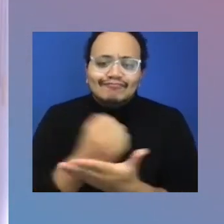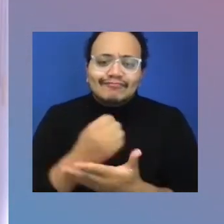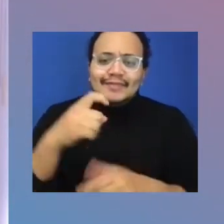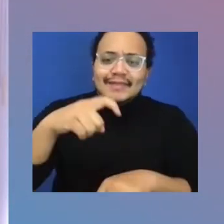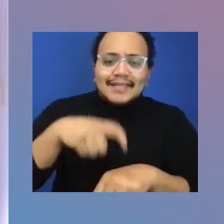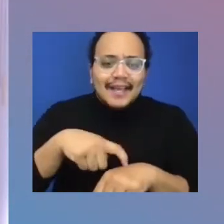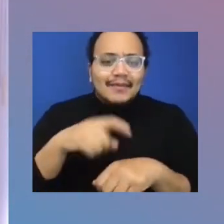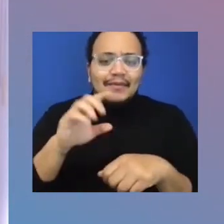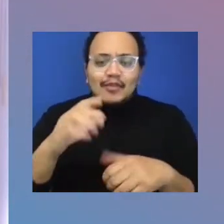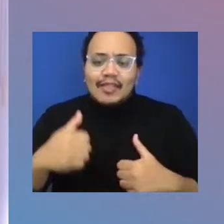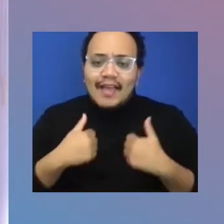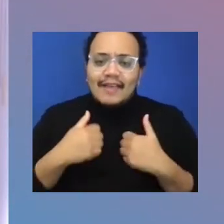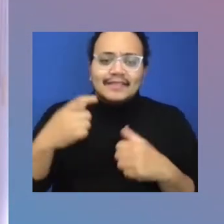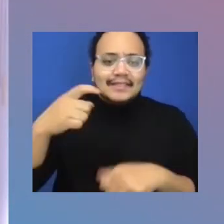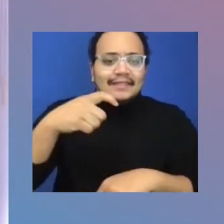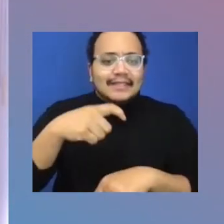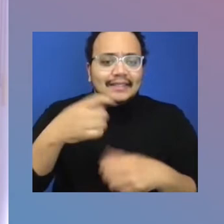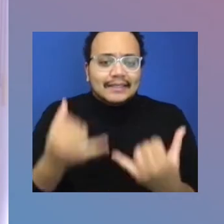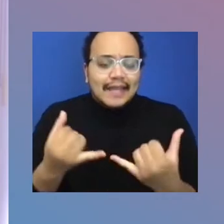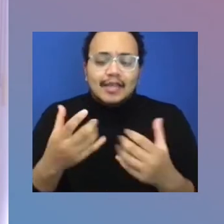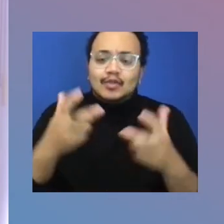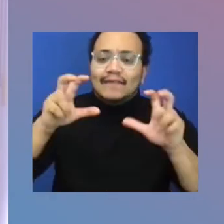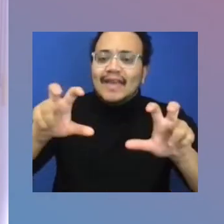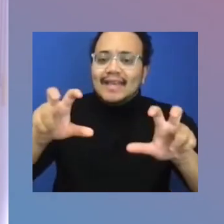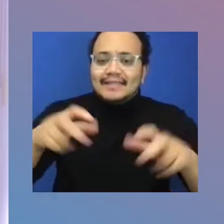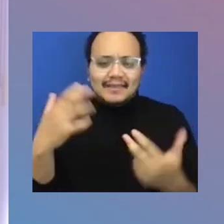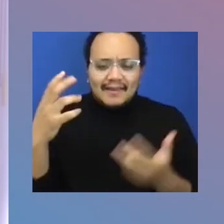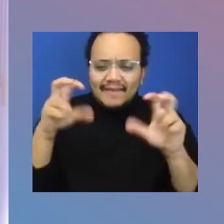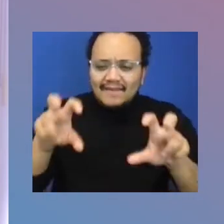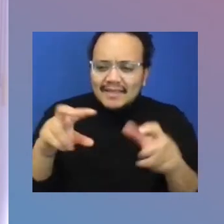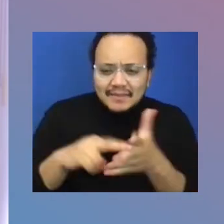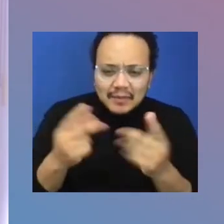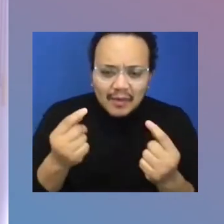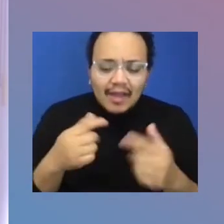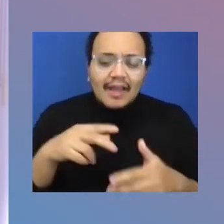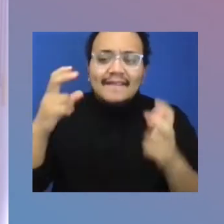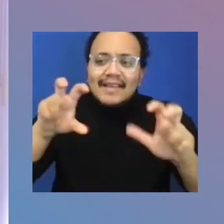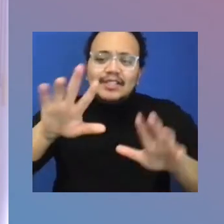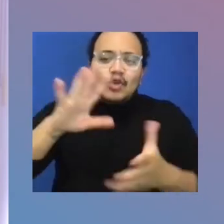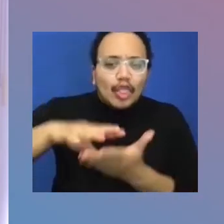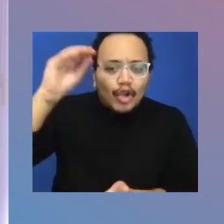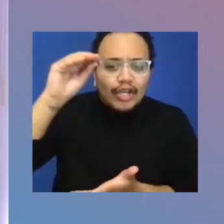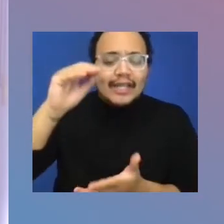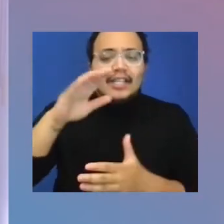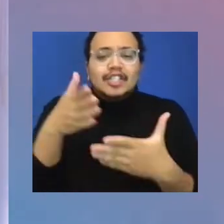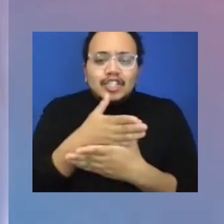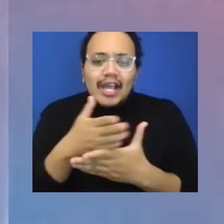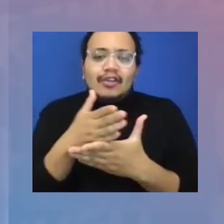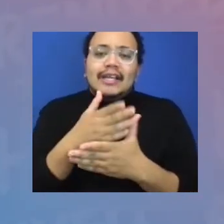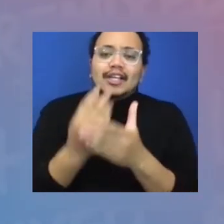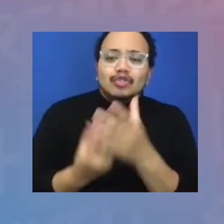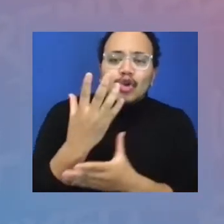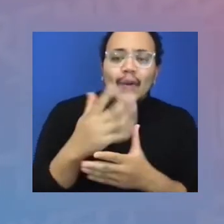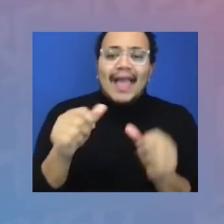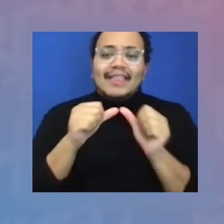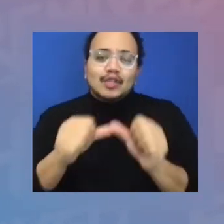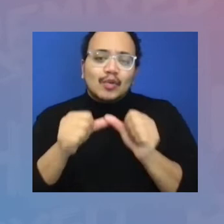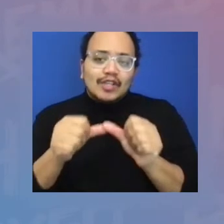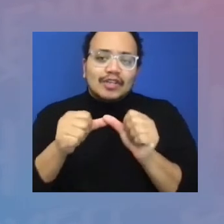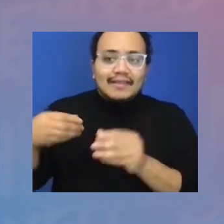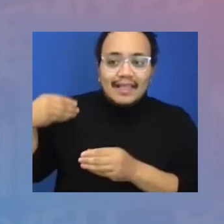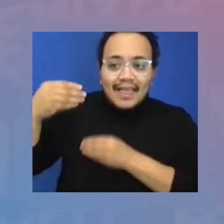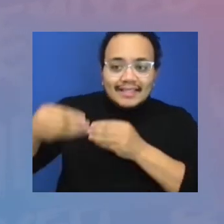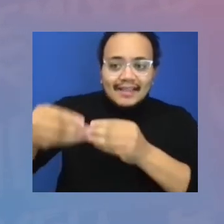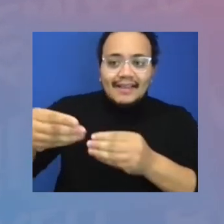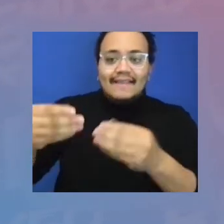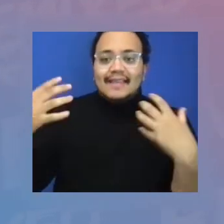out of your lives today to invest in learning, to invest in sharing and growing, and to invest in the